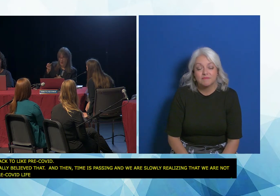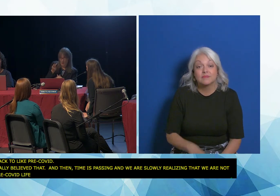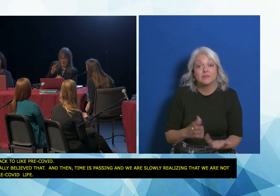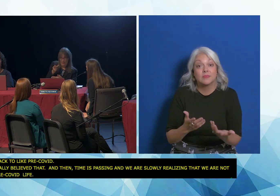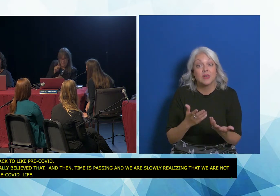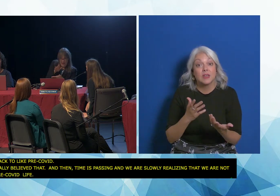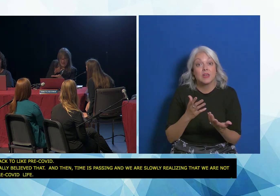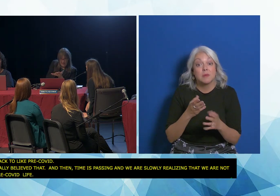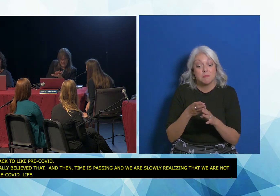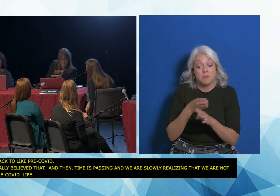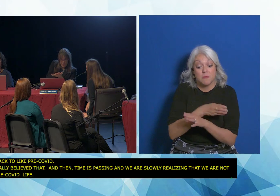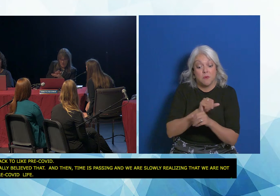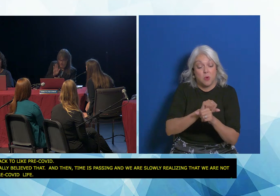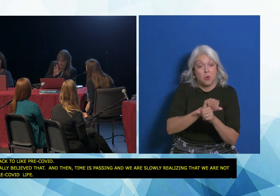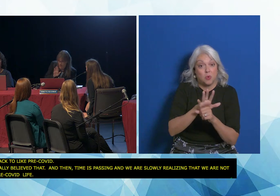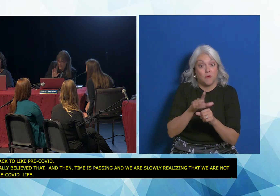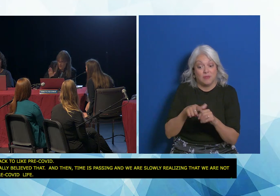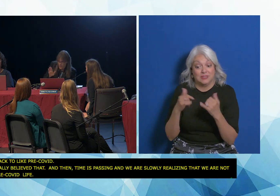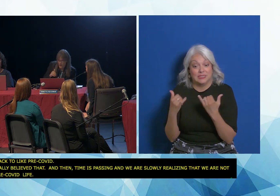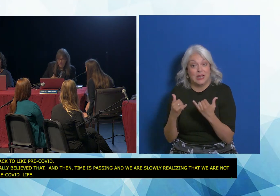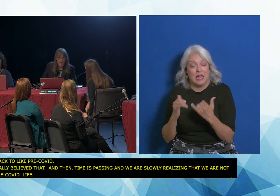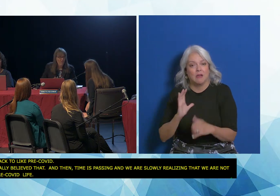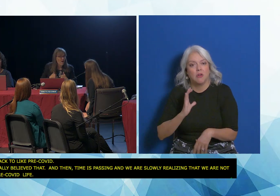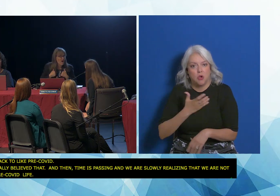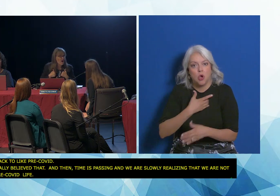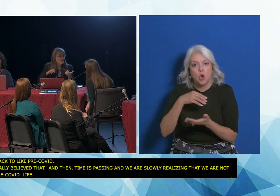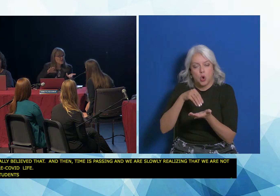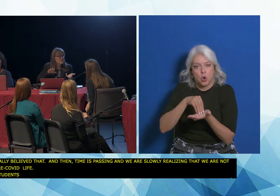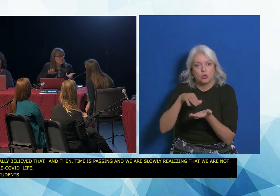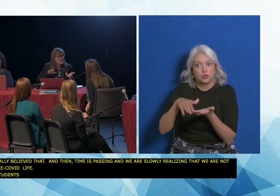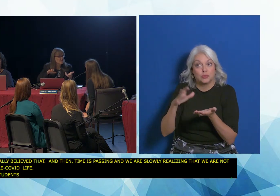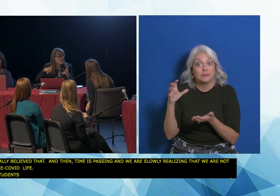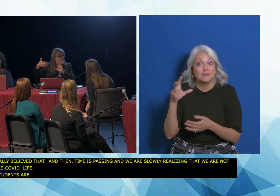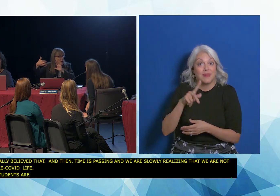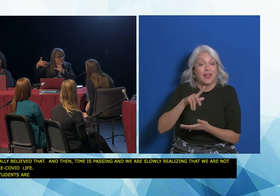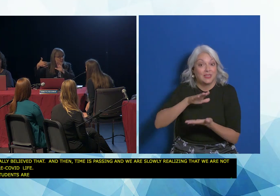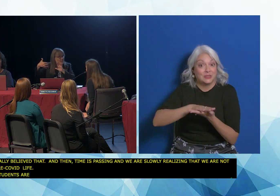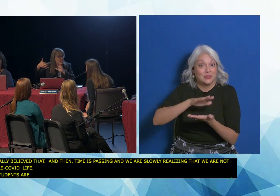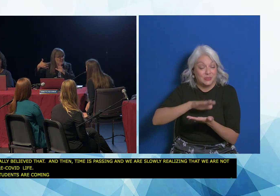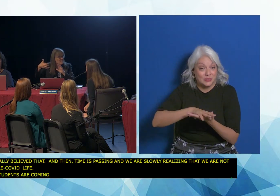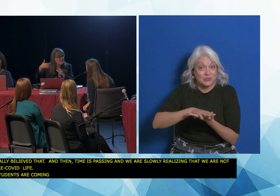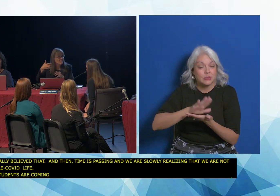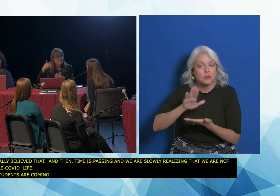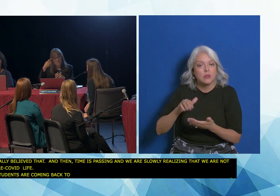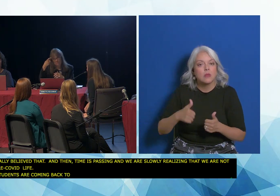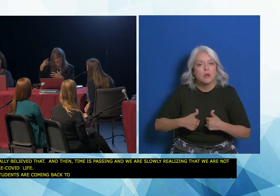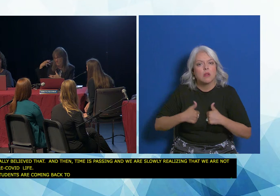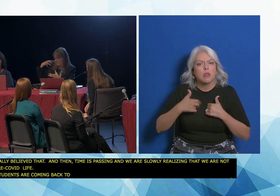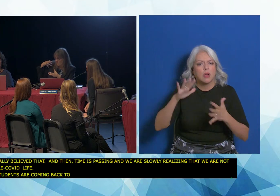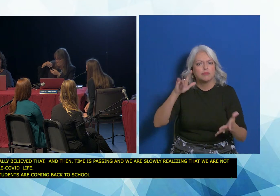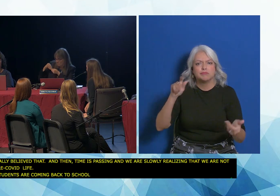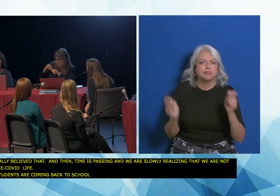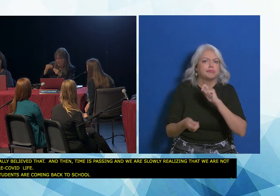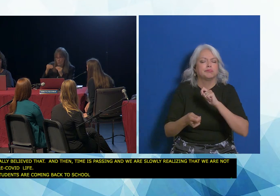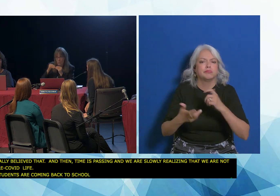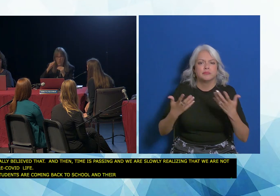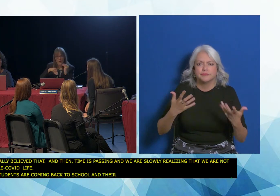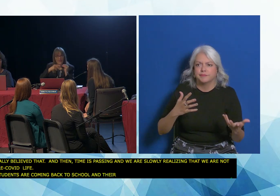Our students are coming back to school and their lives have been